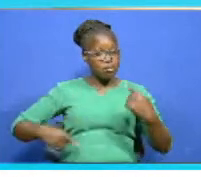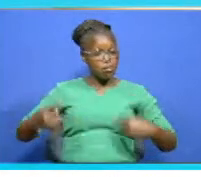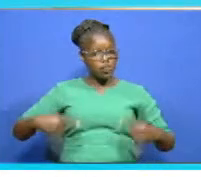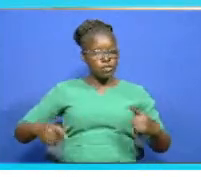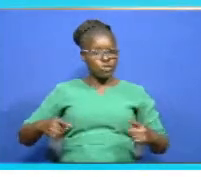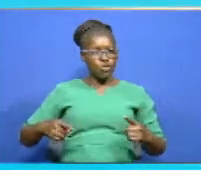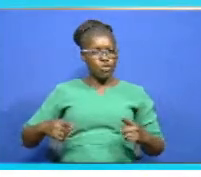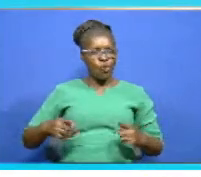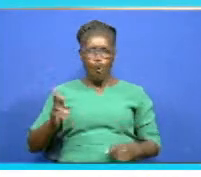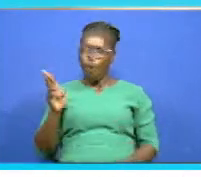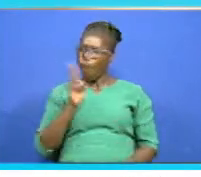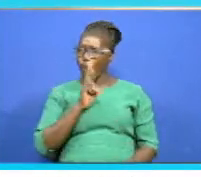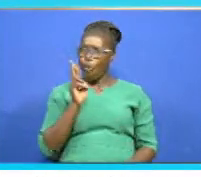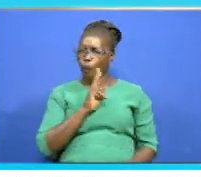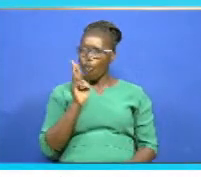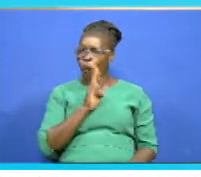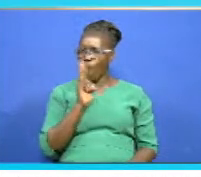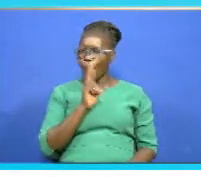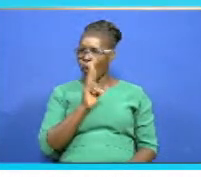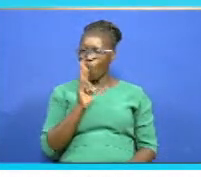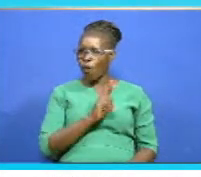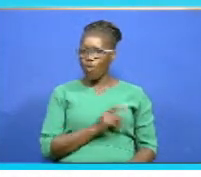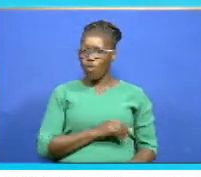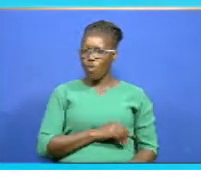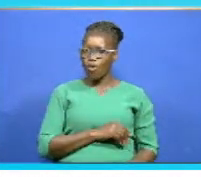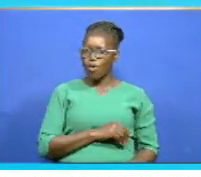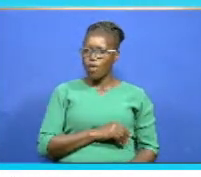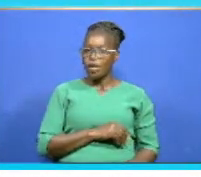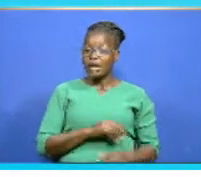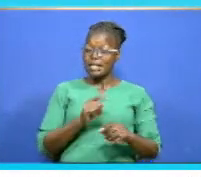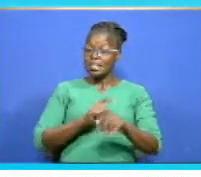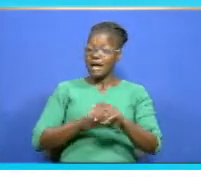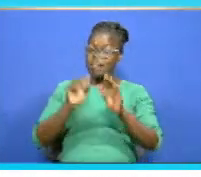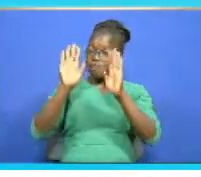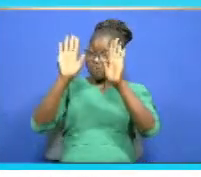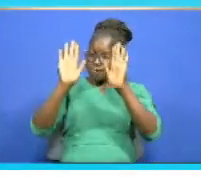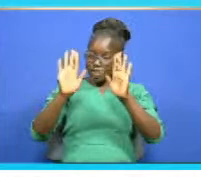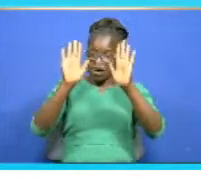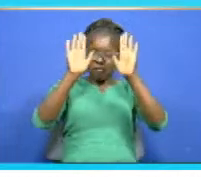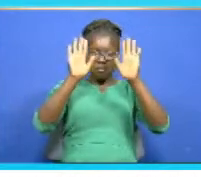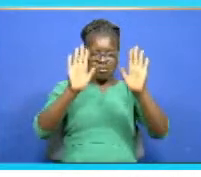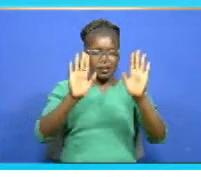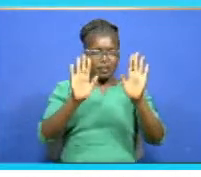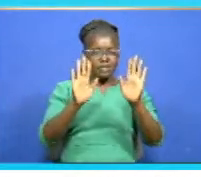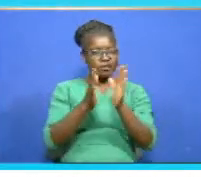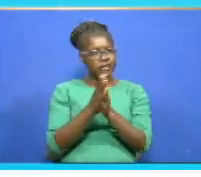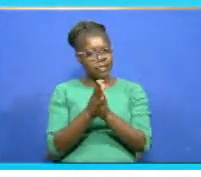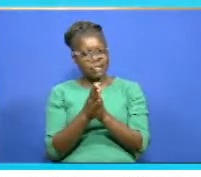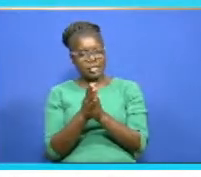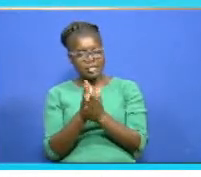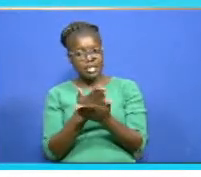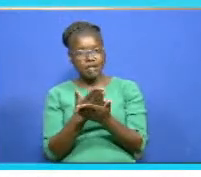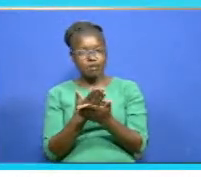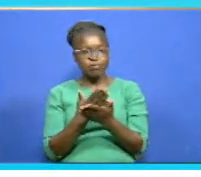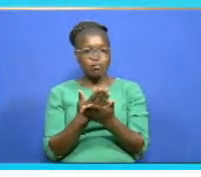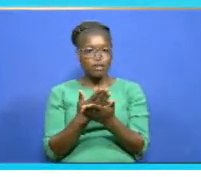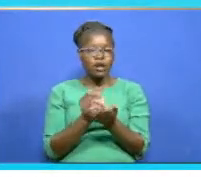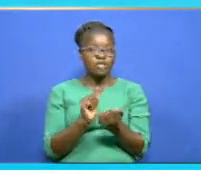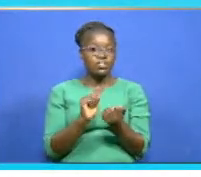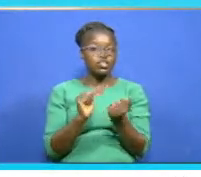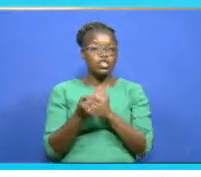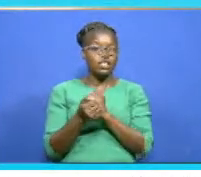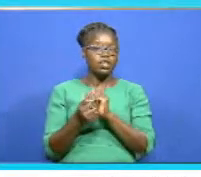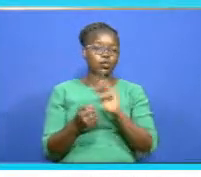me, Churchill. And during the campaign, we've seen some Pandi saying that this could shape the Western Kenya